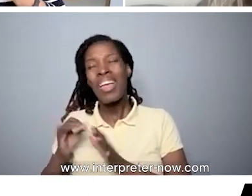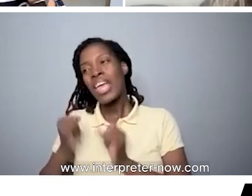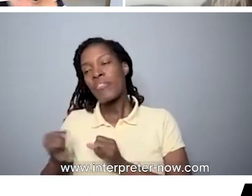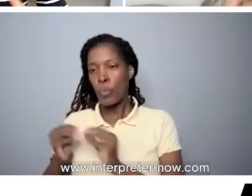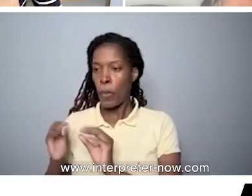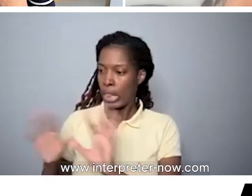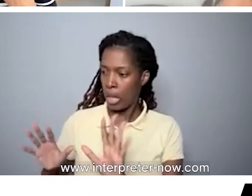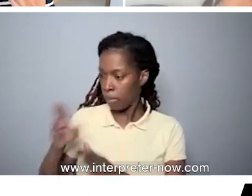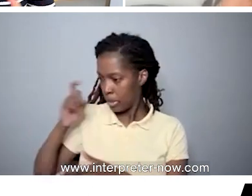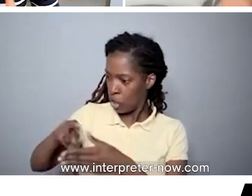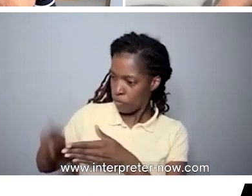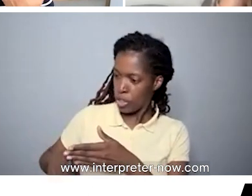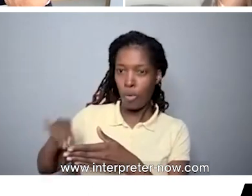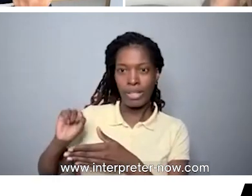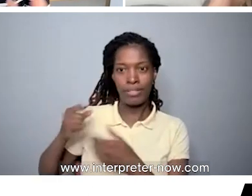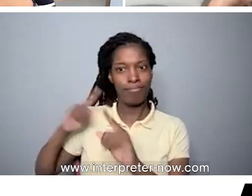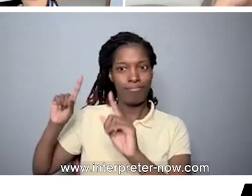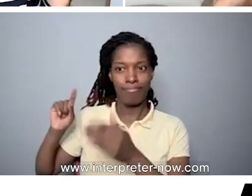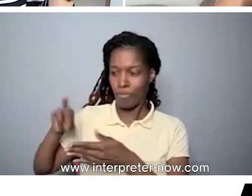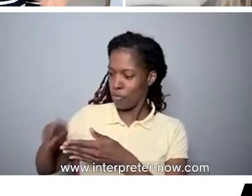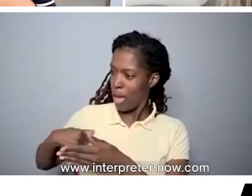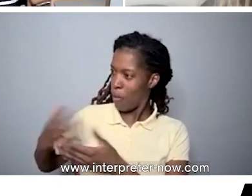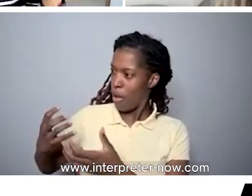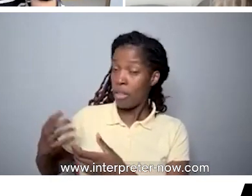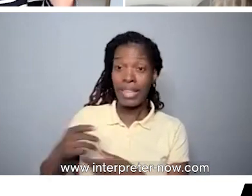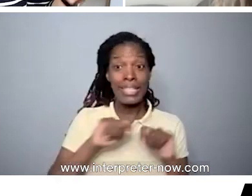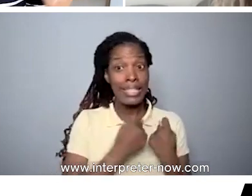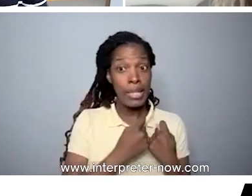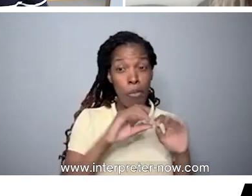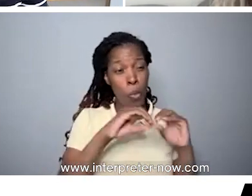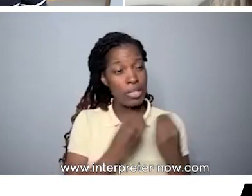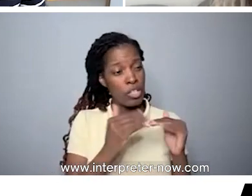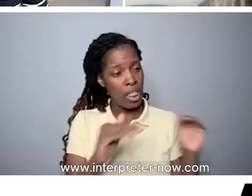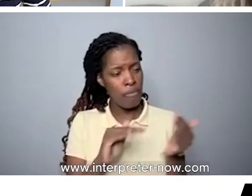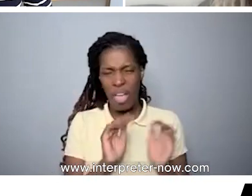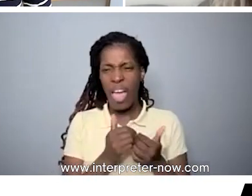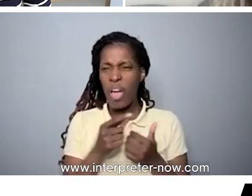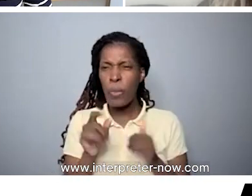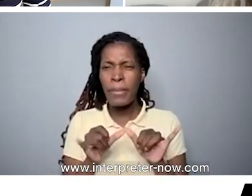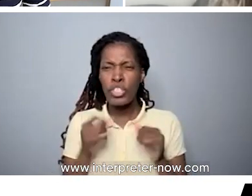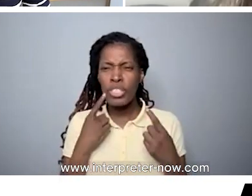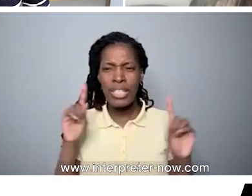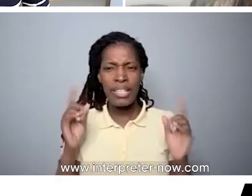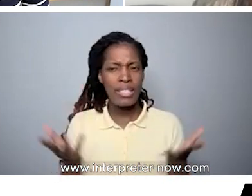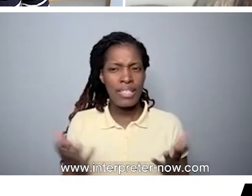clear because the outcome is the outcome that you're seeking, and on a team level and kind of at an organizational level.